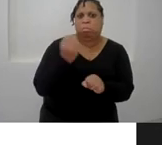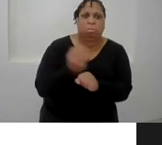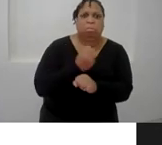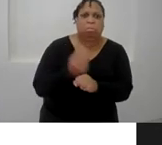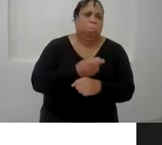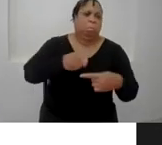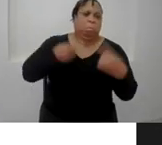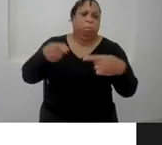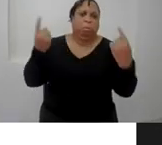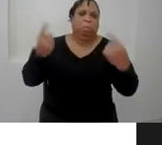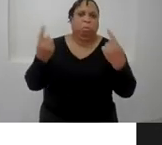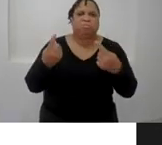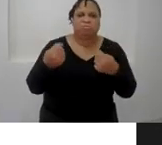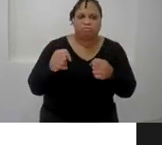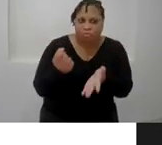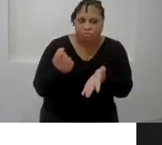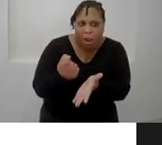when you try to help her.